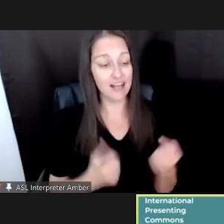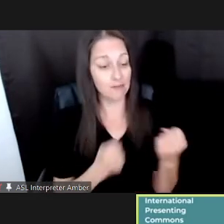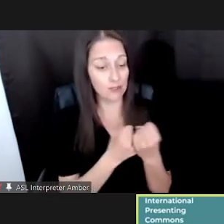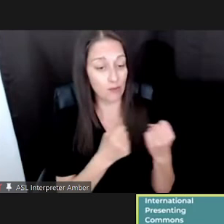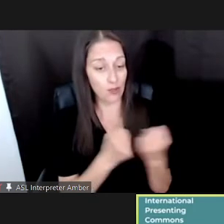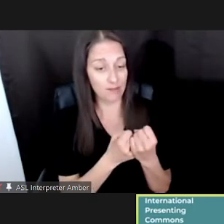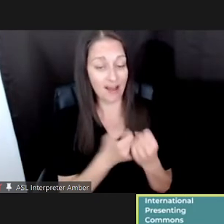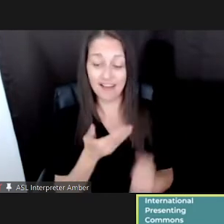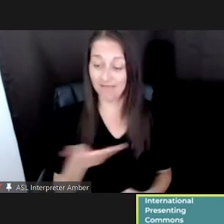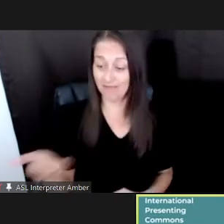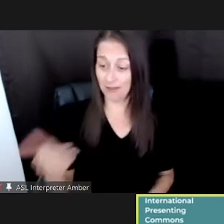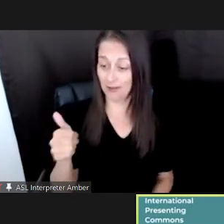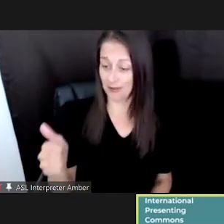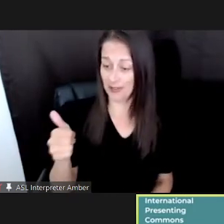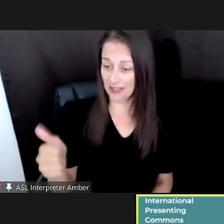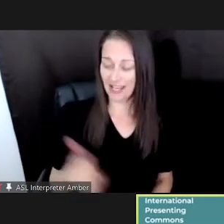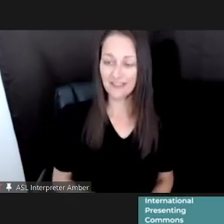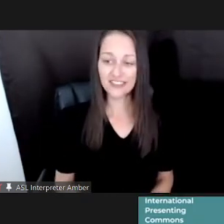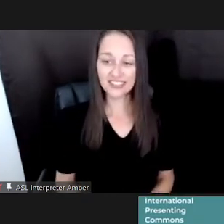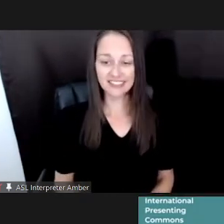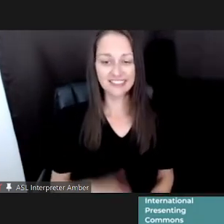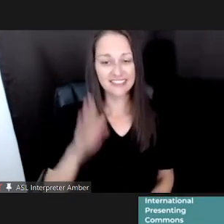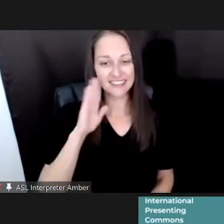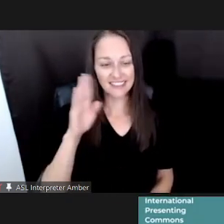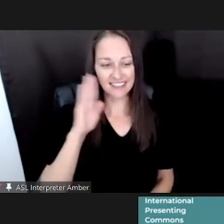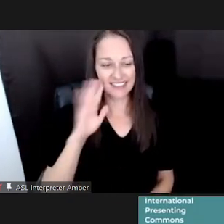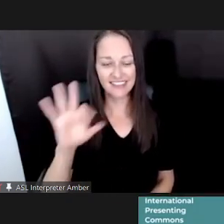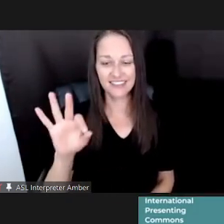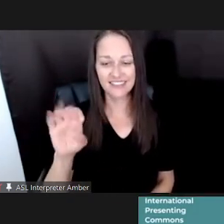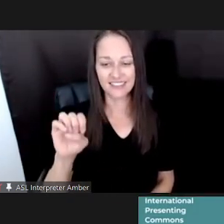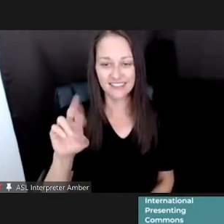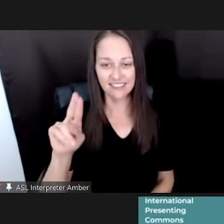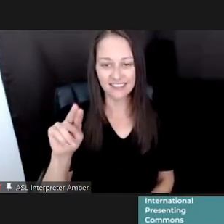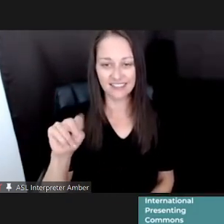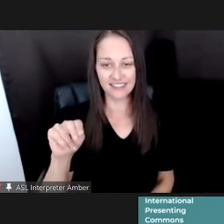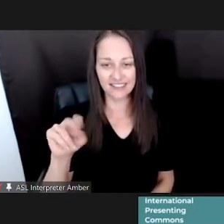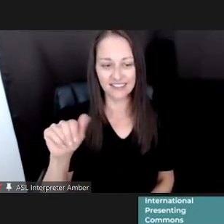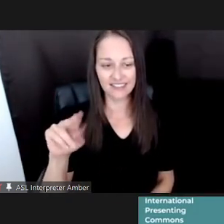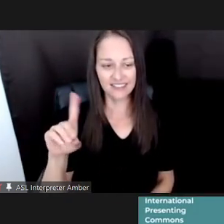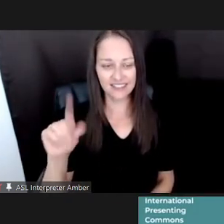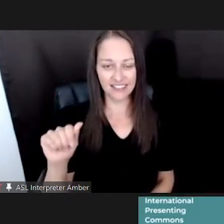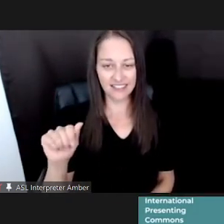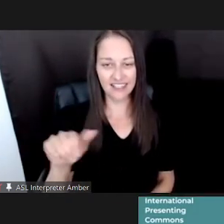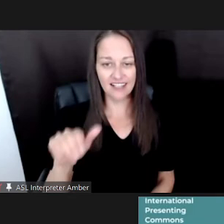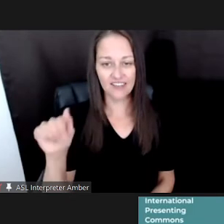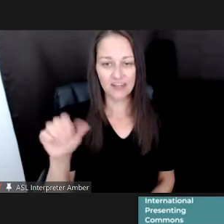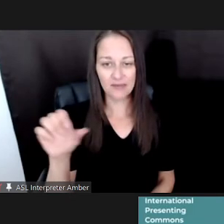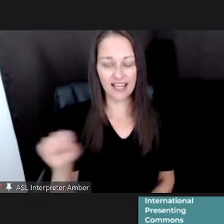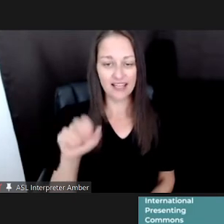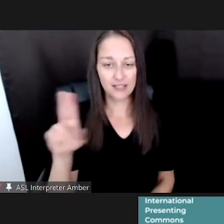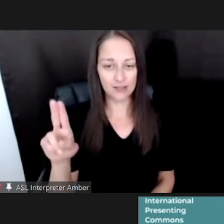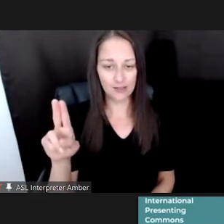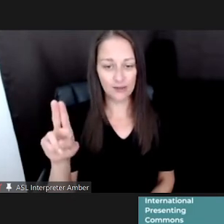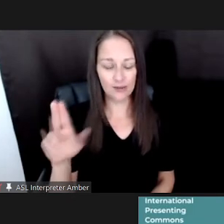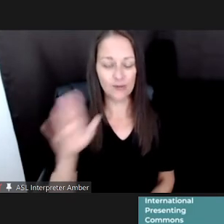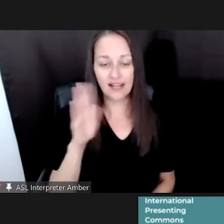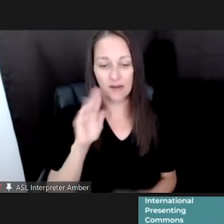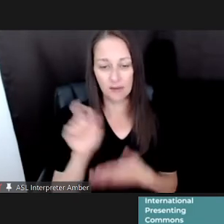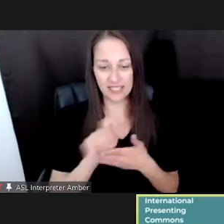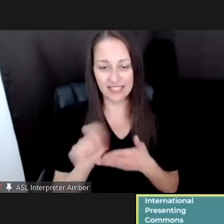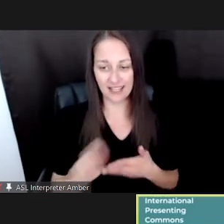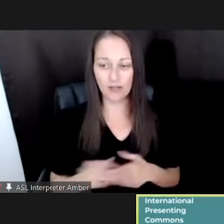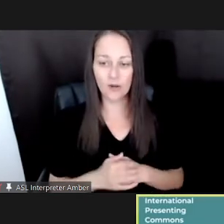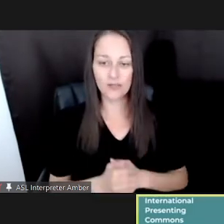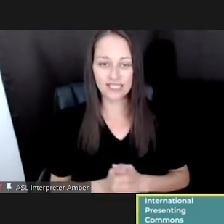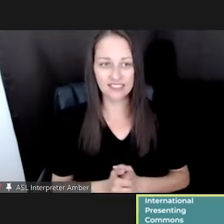introduce yourself. Hi, I'm Fernanda. I am coming from ASU Gamage, and I will be taking notes.